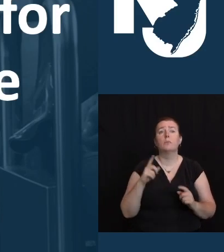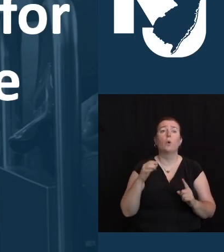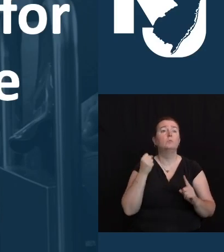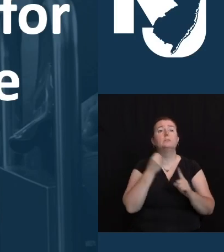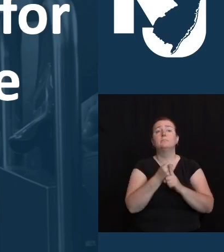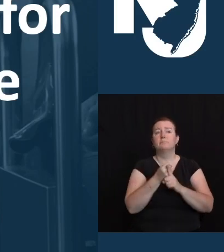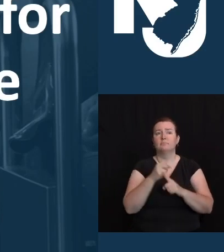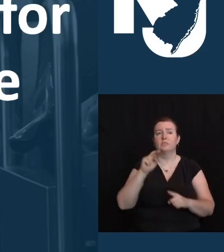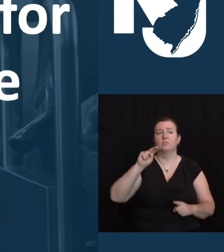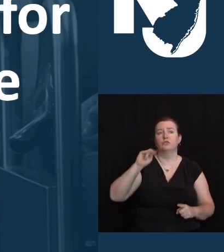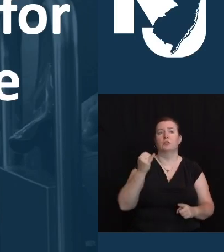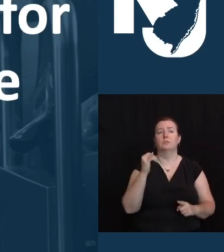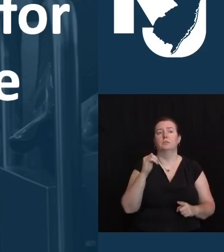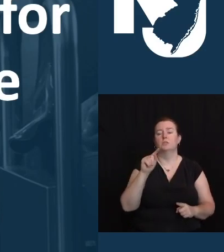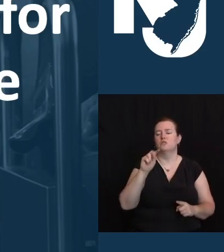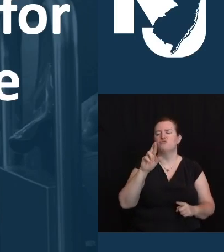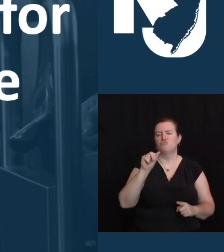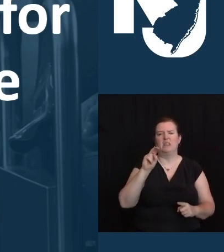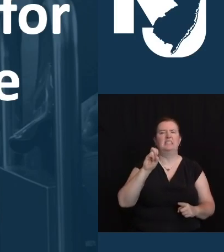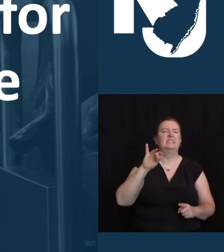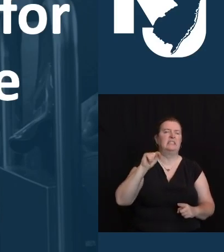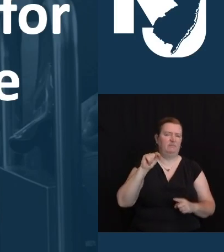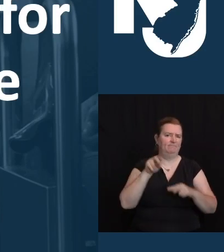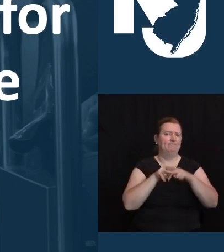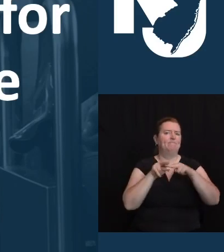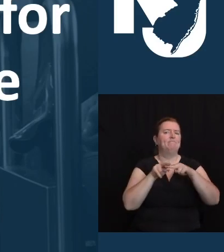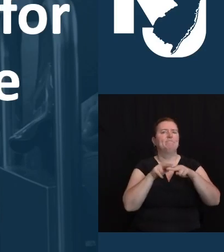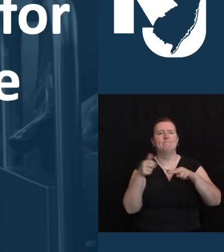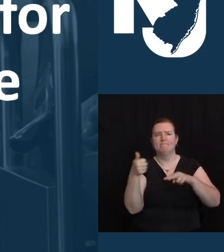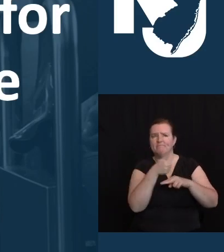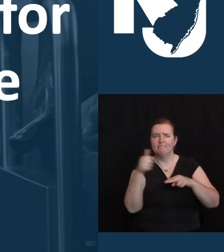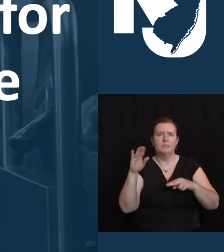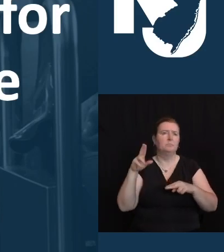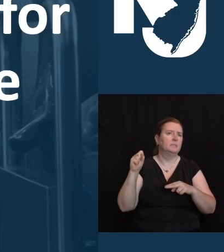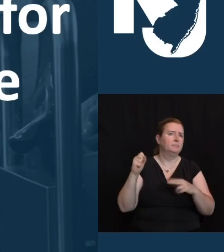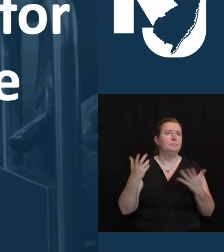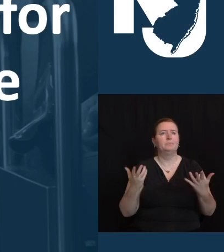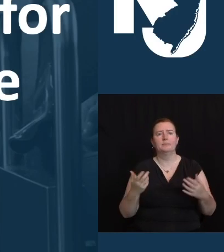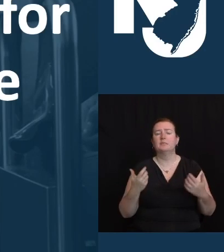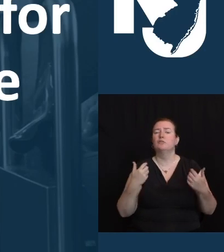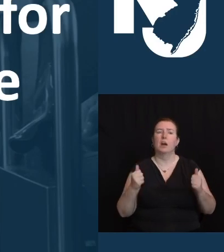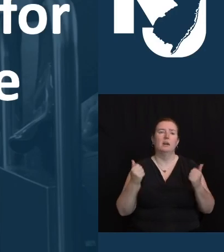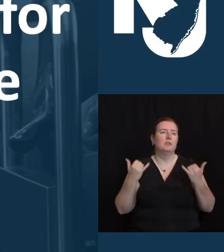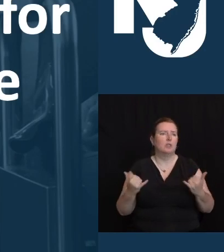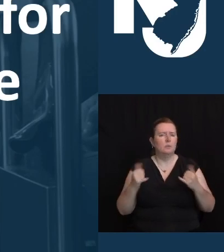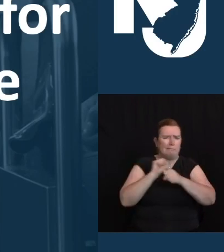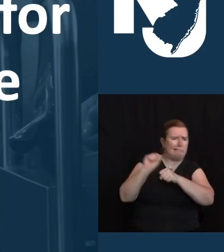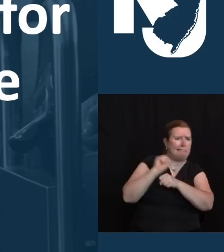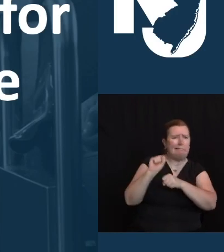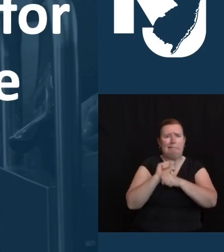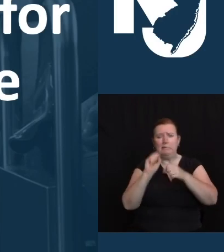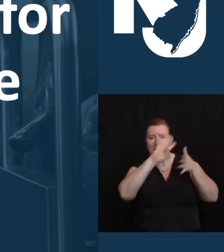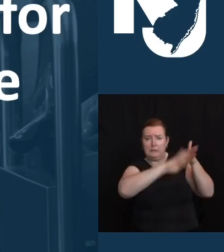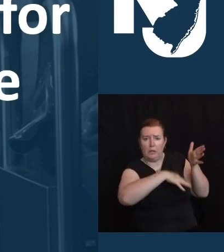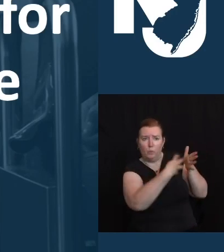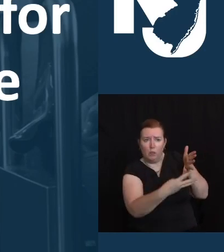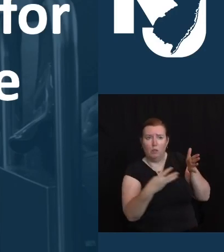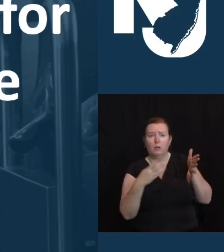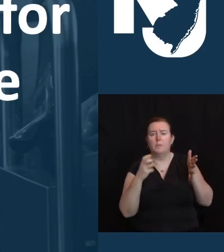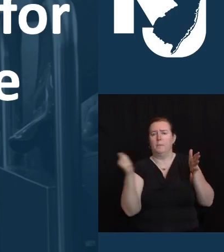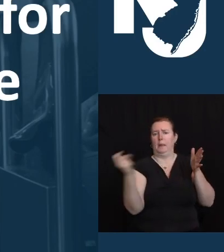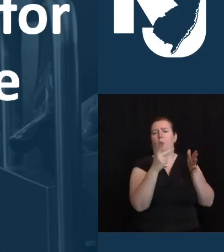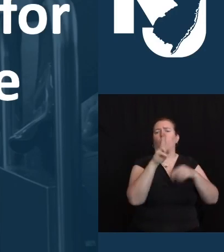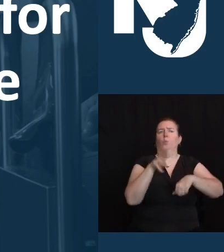to fully restore its rail services to a regular schedule. Some lines are working on weekend